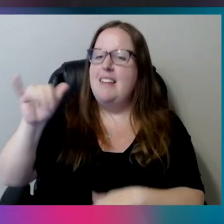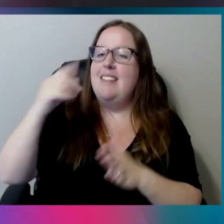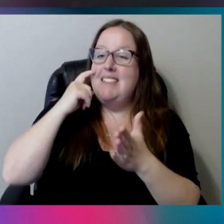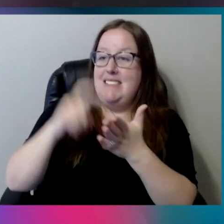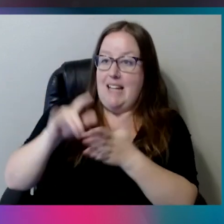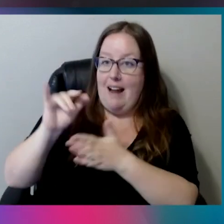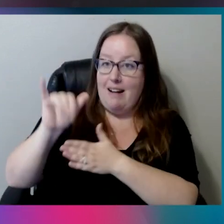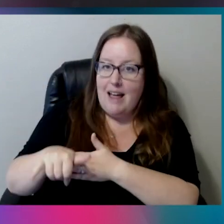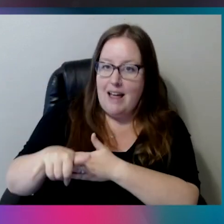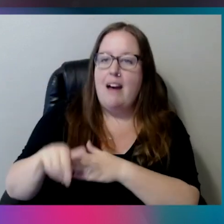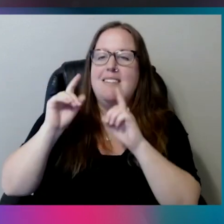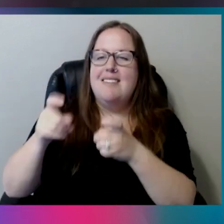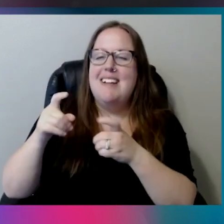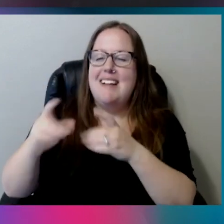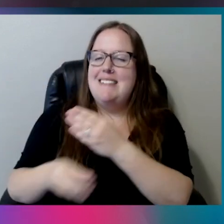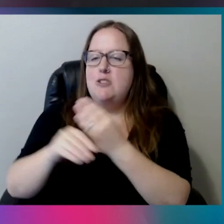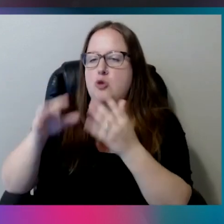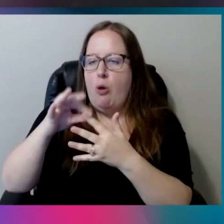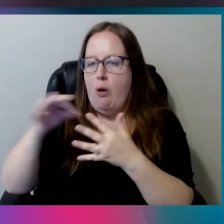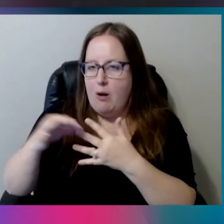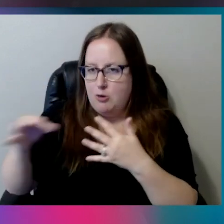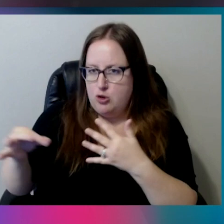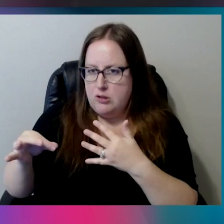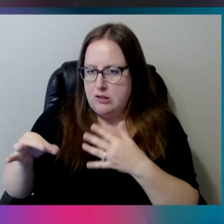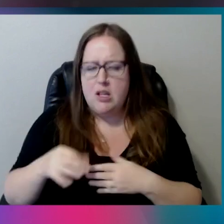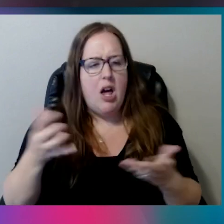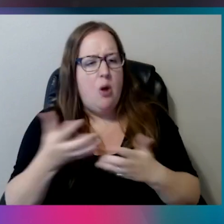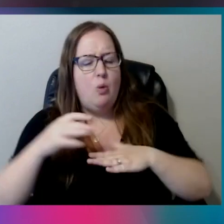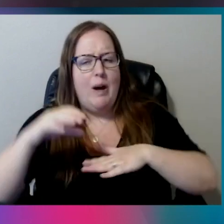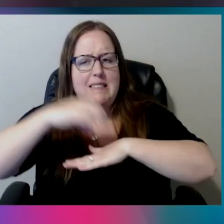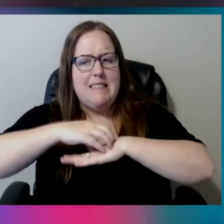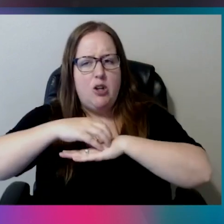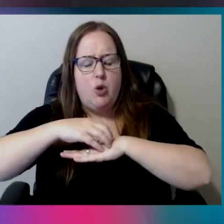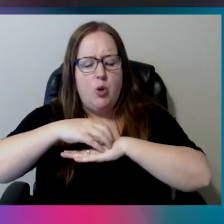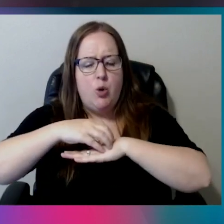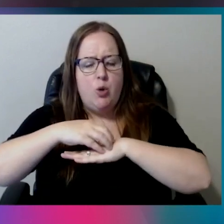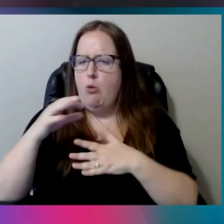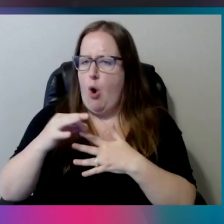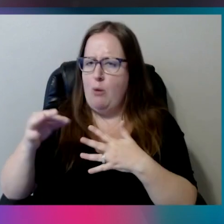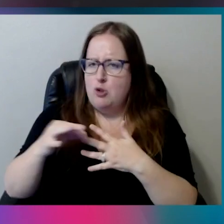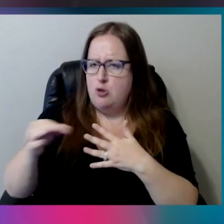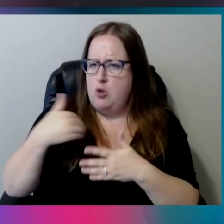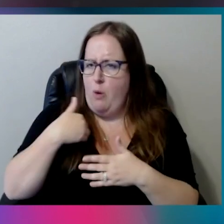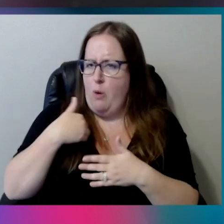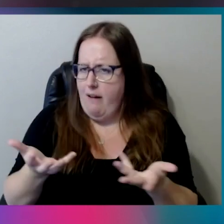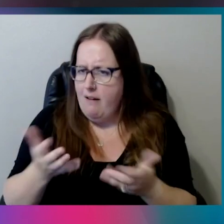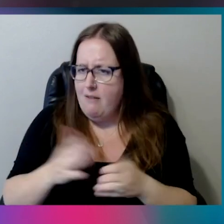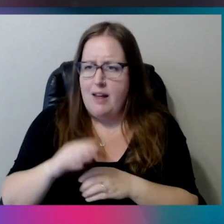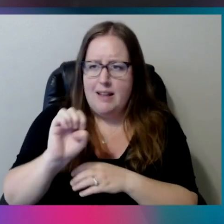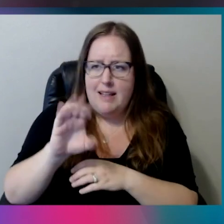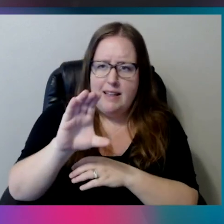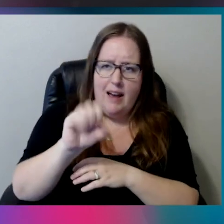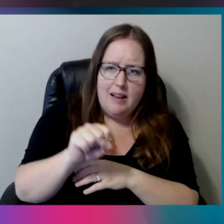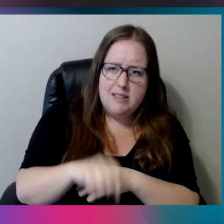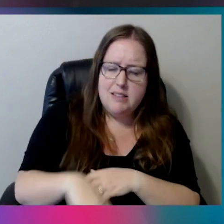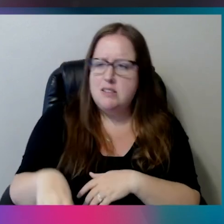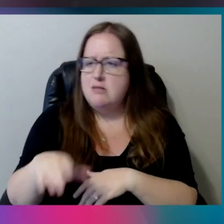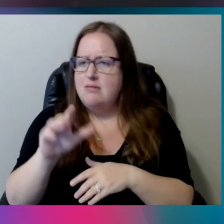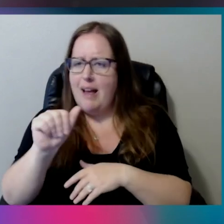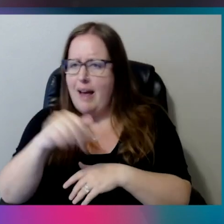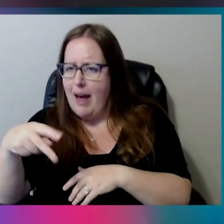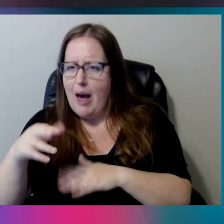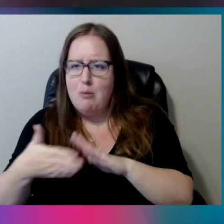additional option. Okay. And what container options do you have? Like ECS, ECAS, App Runner? ECS,